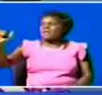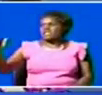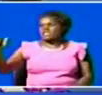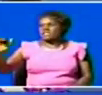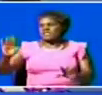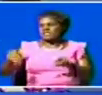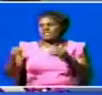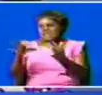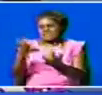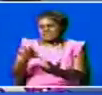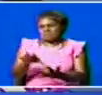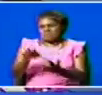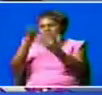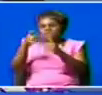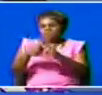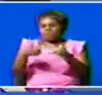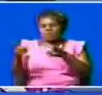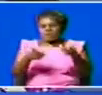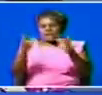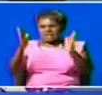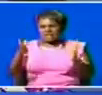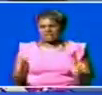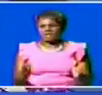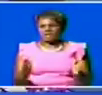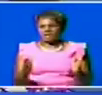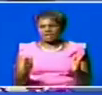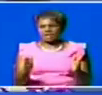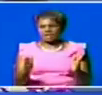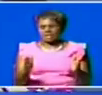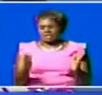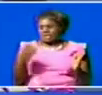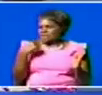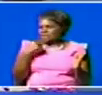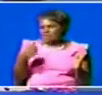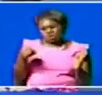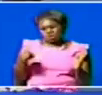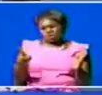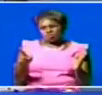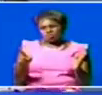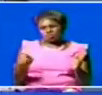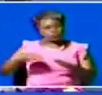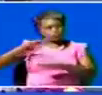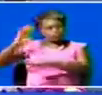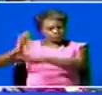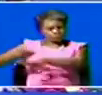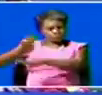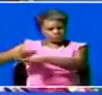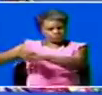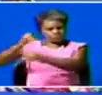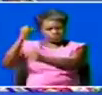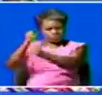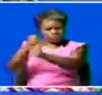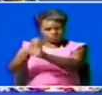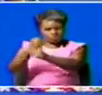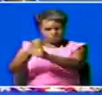Cancer Center, especially from our director, uh-huh. Dr. Catherine Nyongesa. Uh-huh. She says, you guys, you are doing a great job.